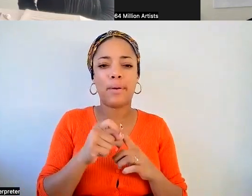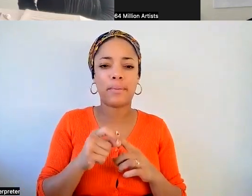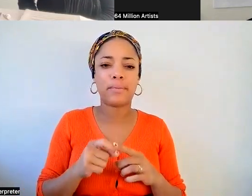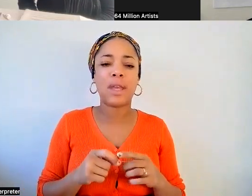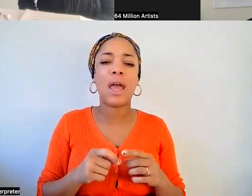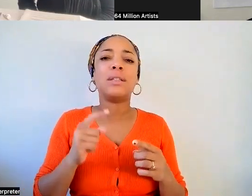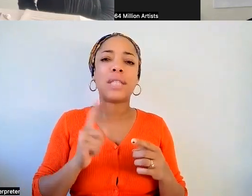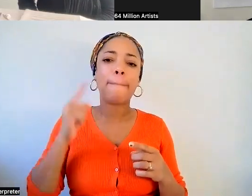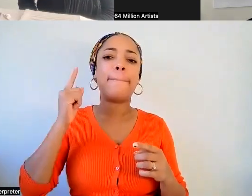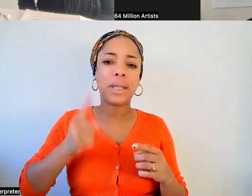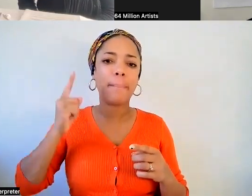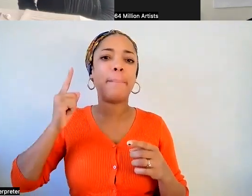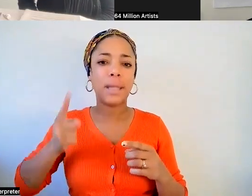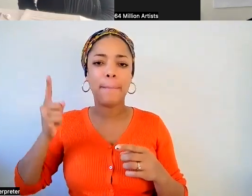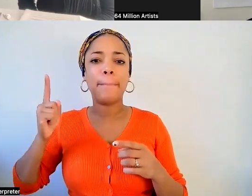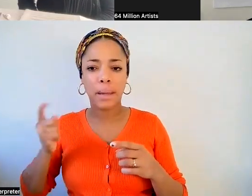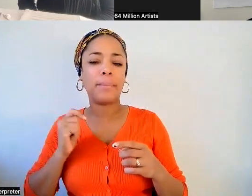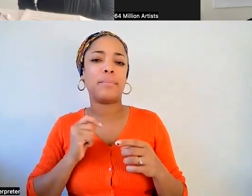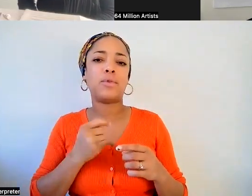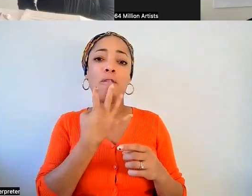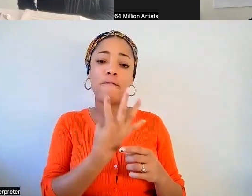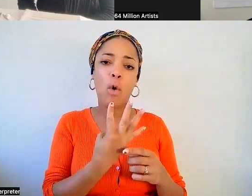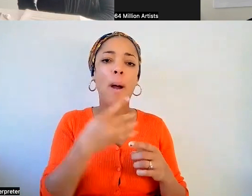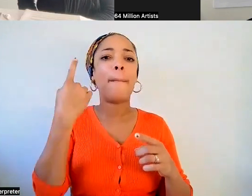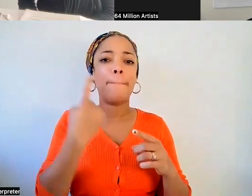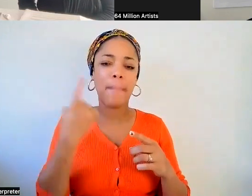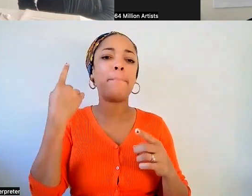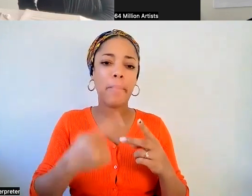ta-tum, ta-tum, ta-tum. So 4 beats in it, which you can have.